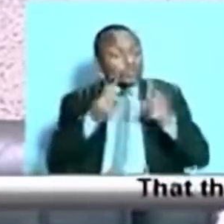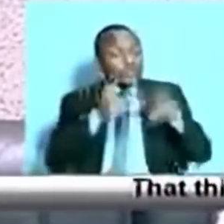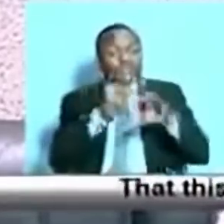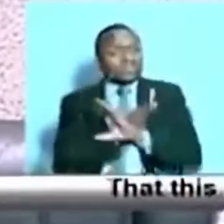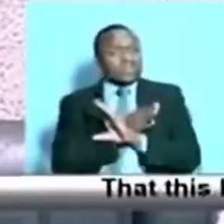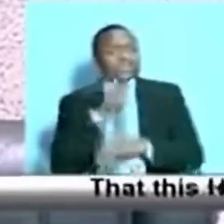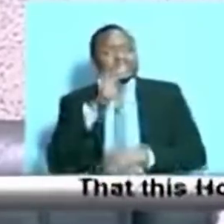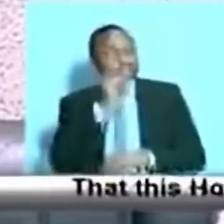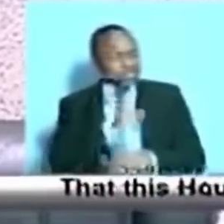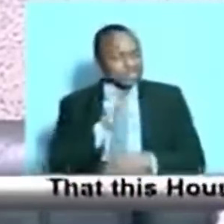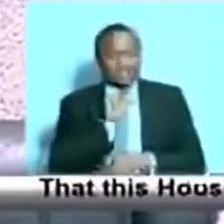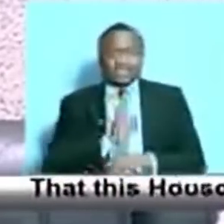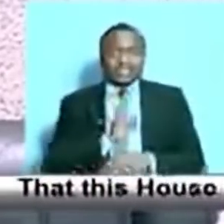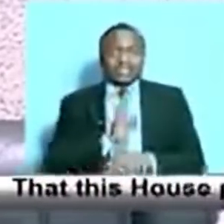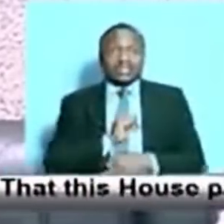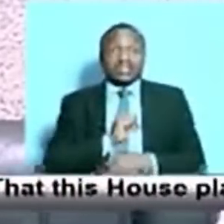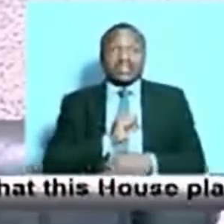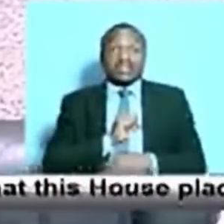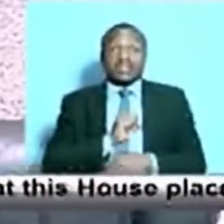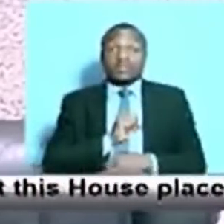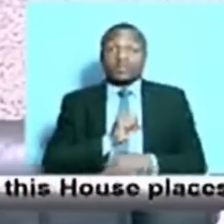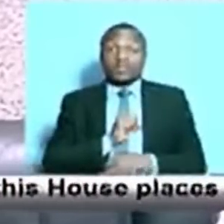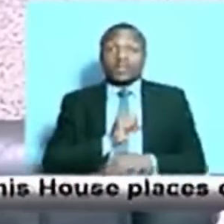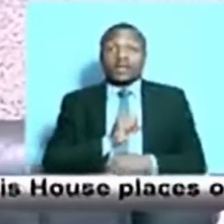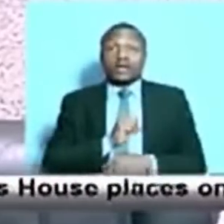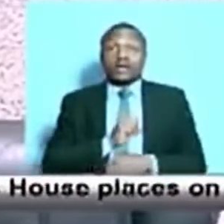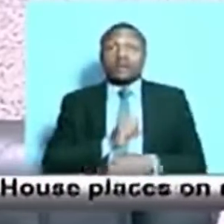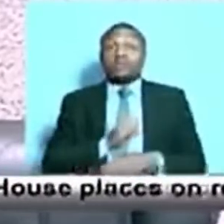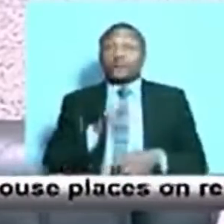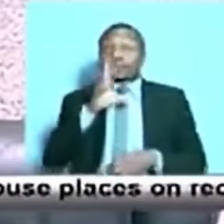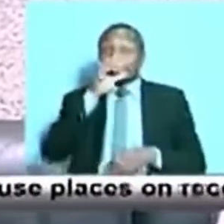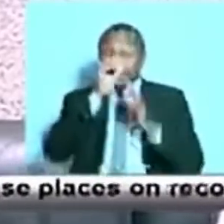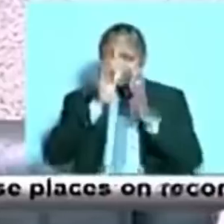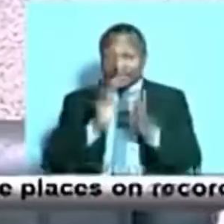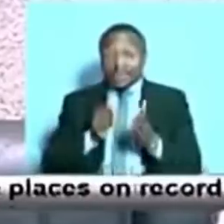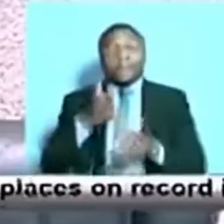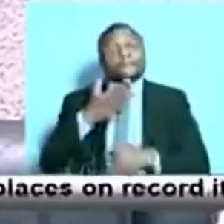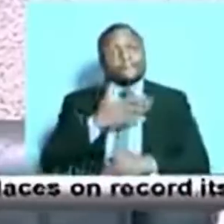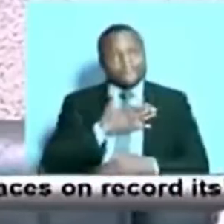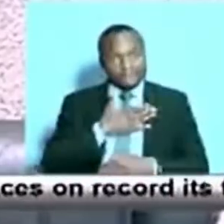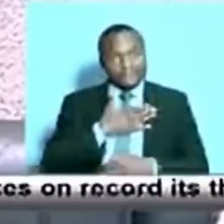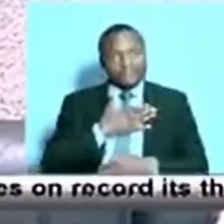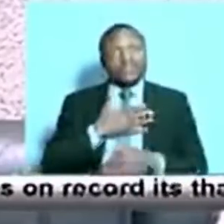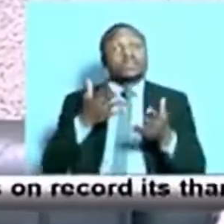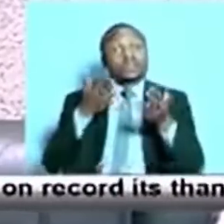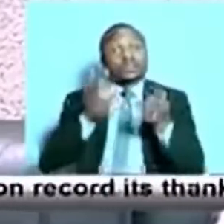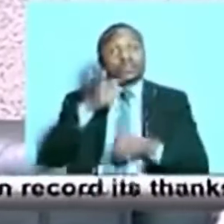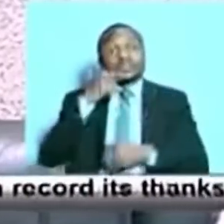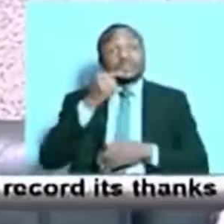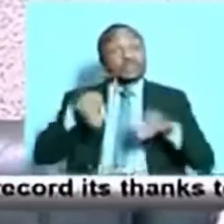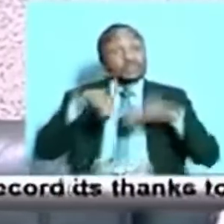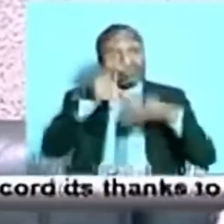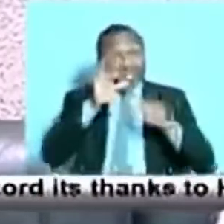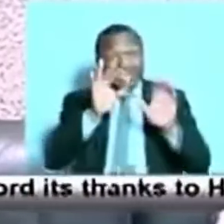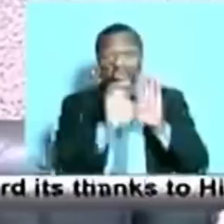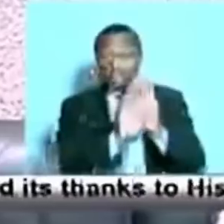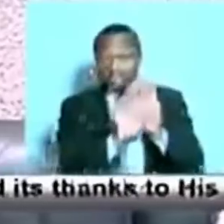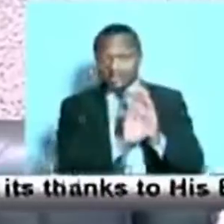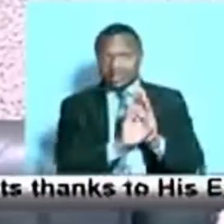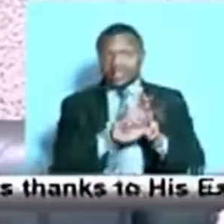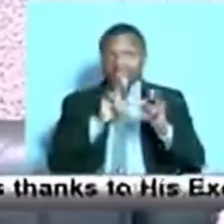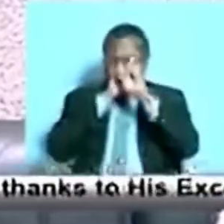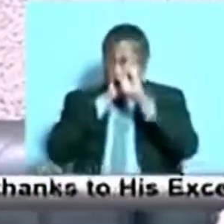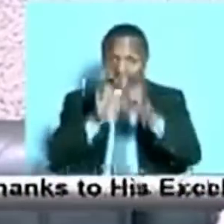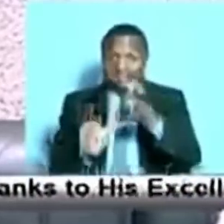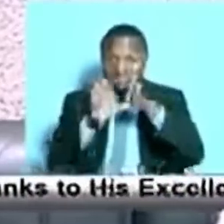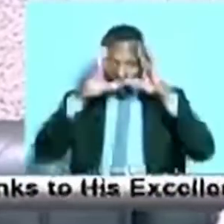sorry. I hope, Madam Speaker, again. You want me to cite an example? The Vice